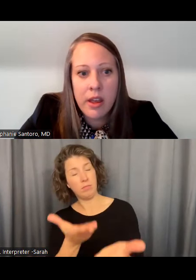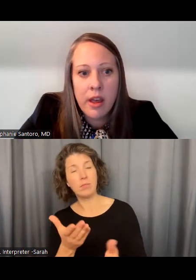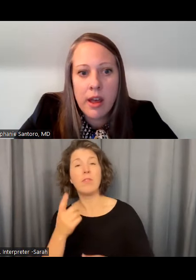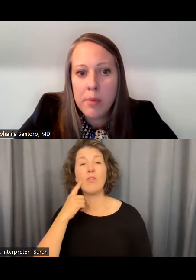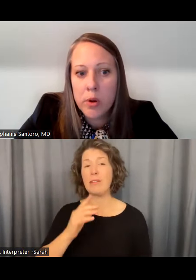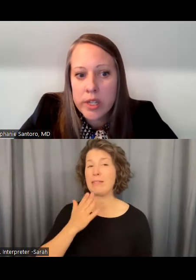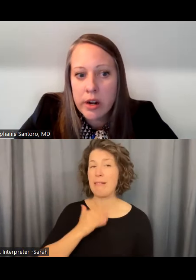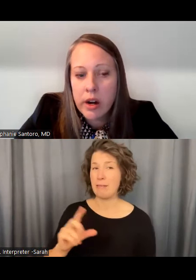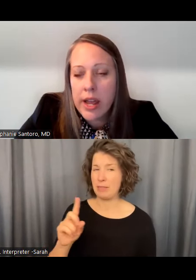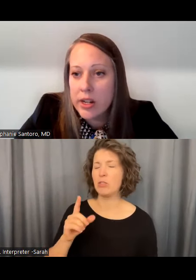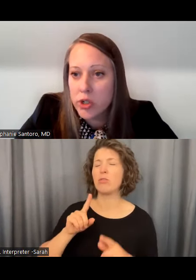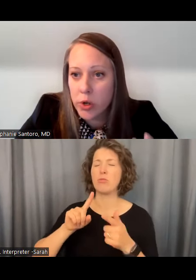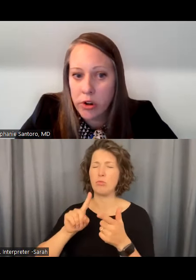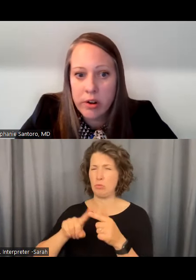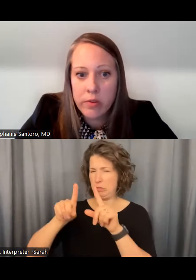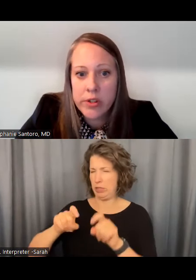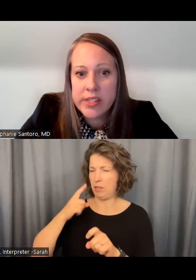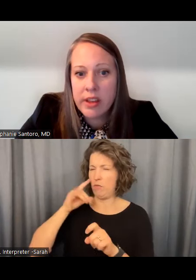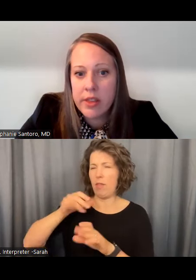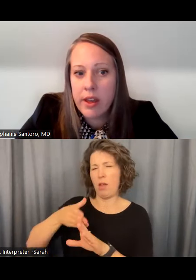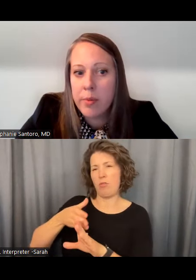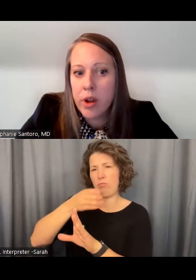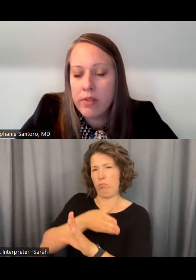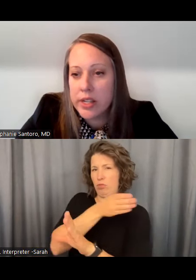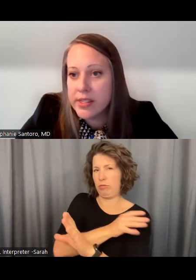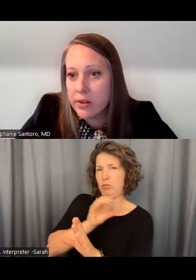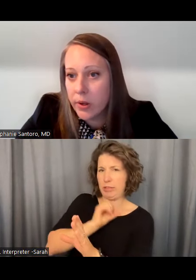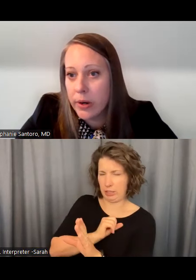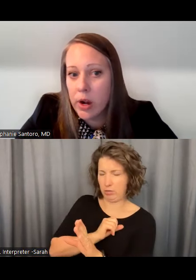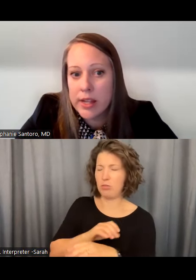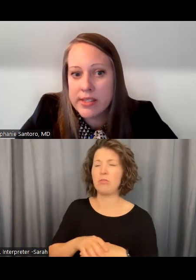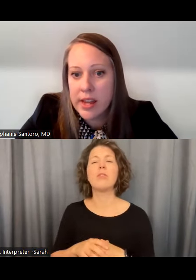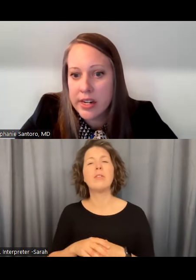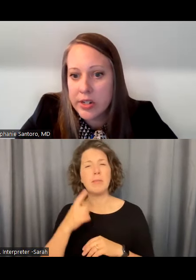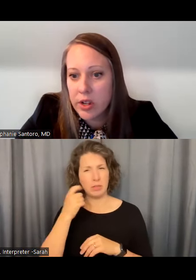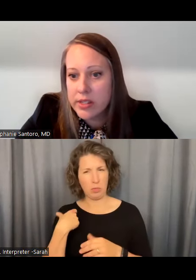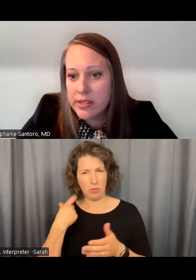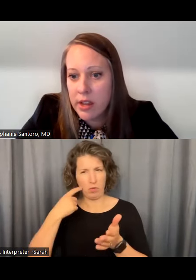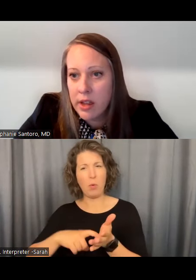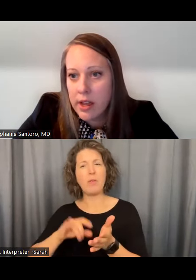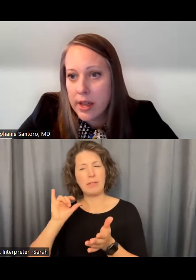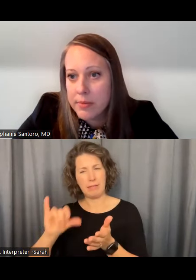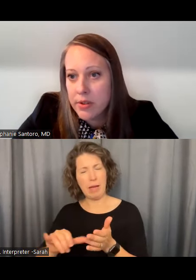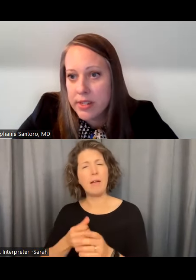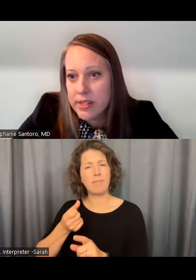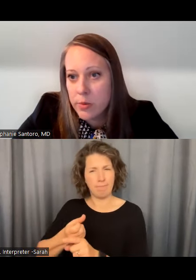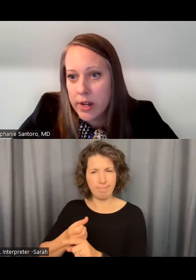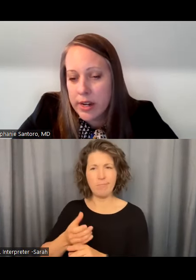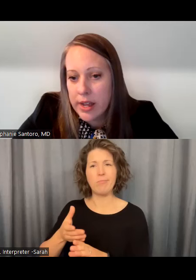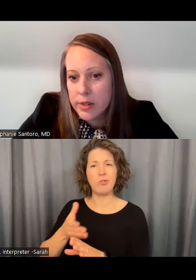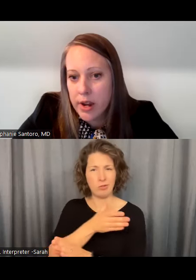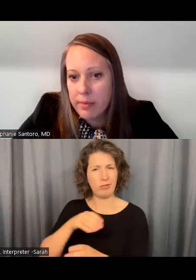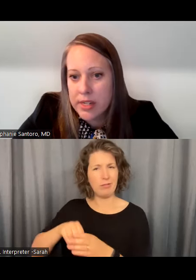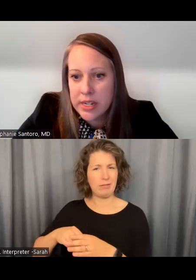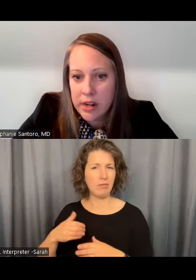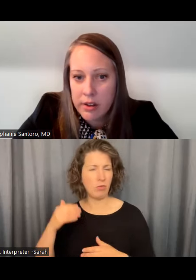diabetes earlier and at shorter intervals, giving the high prevalence and earlier onset in adults. So this is what it